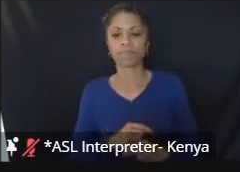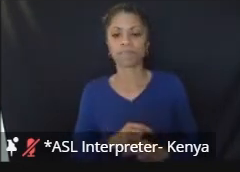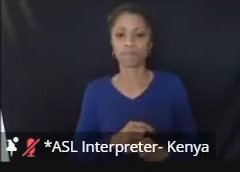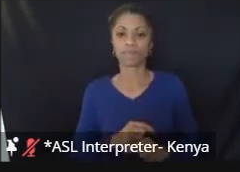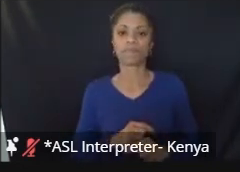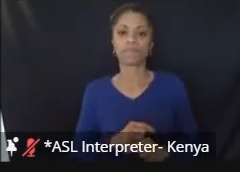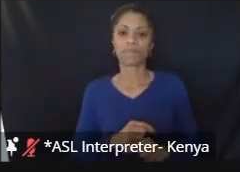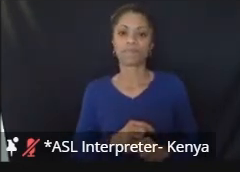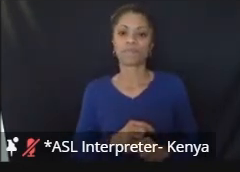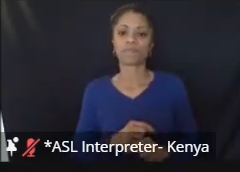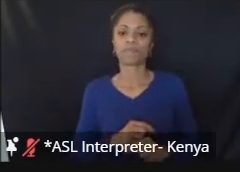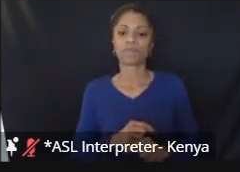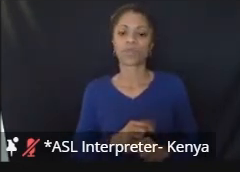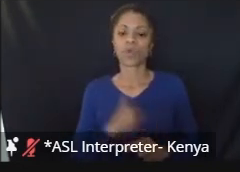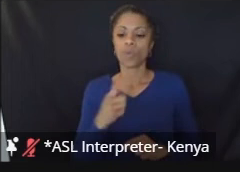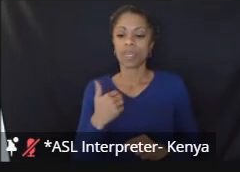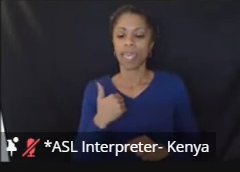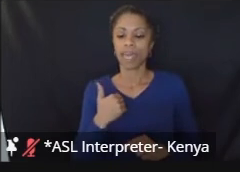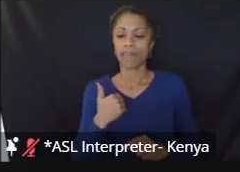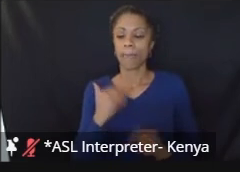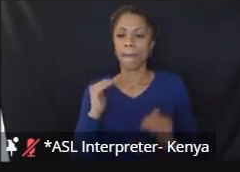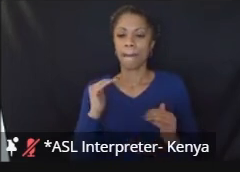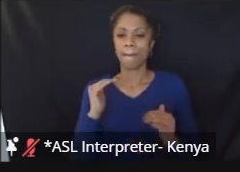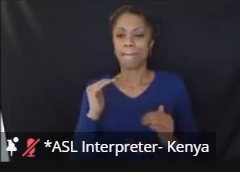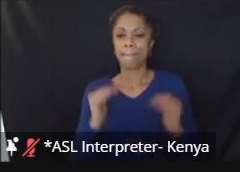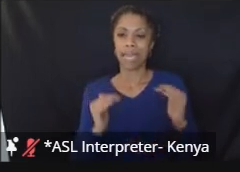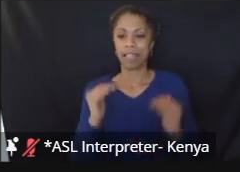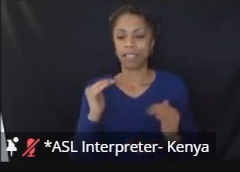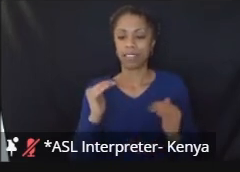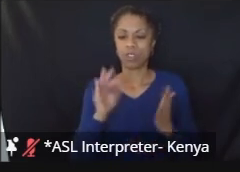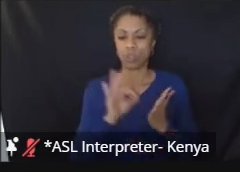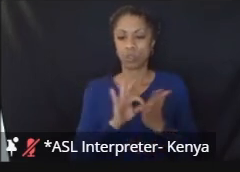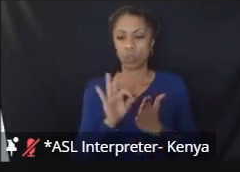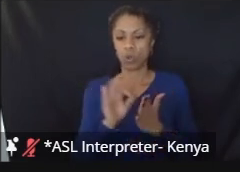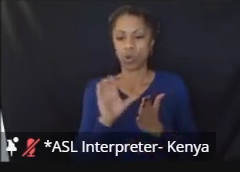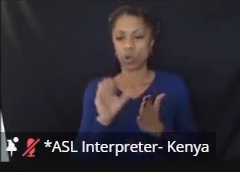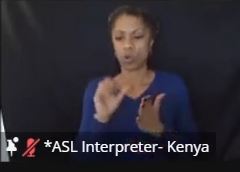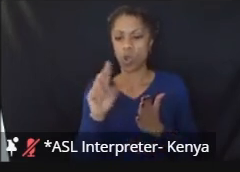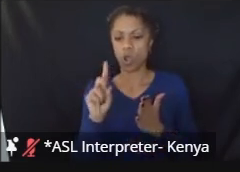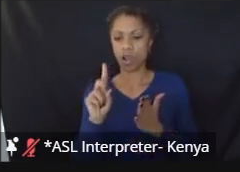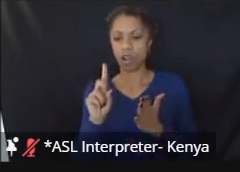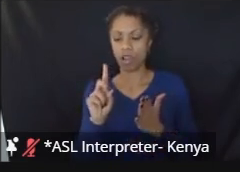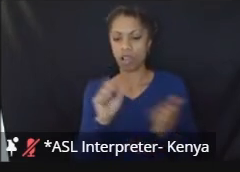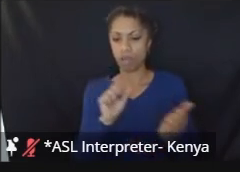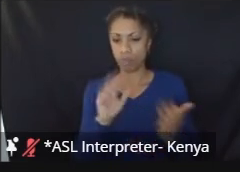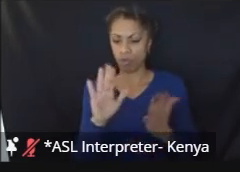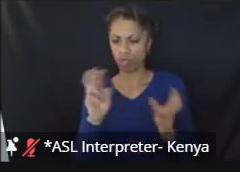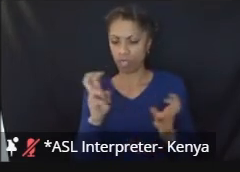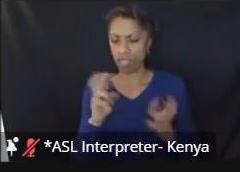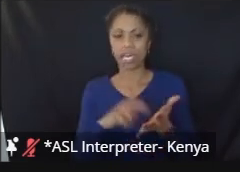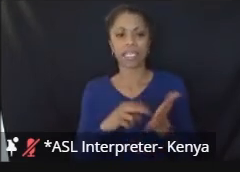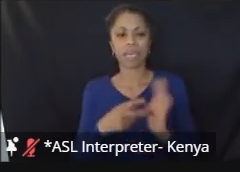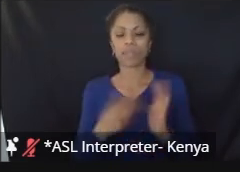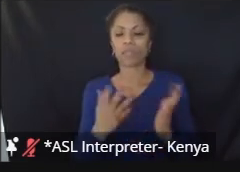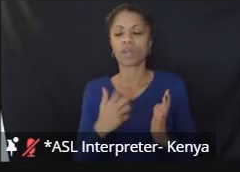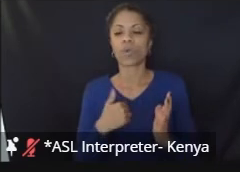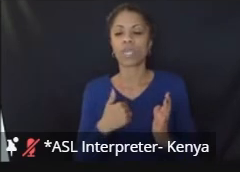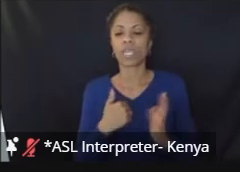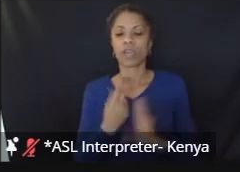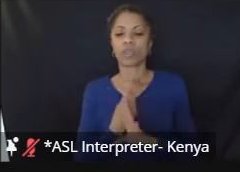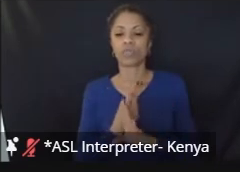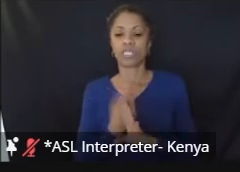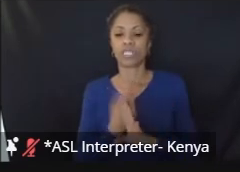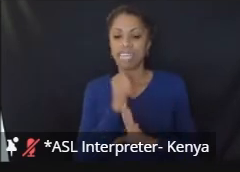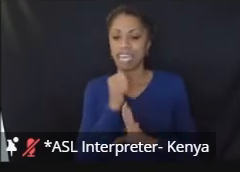a balanced scorecard approach to this strategic plan. And what that means is that we're looking at our work from various